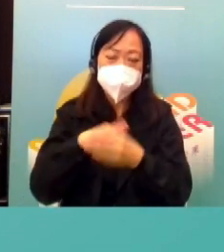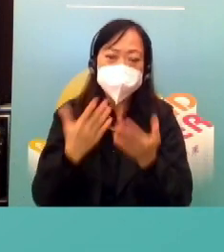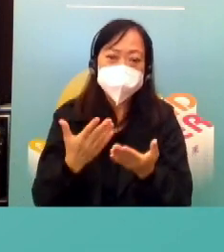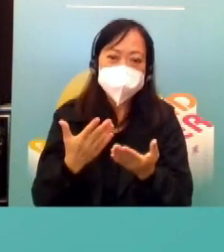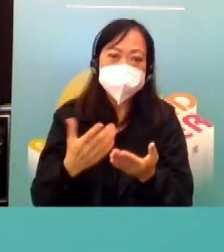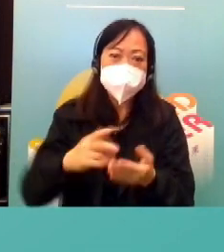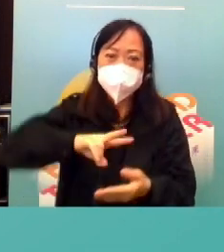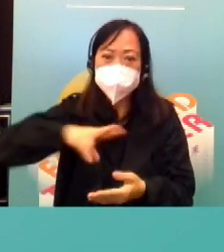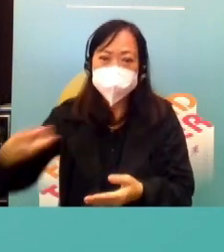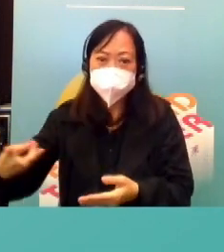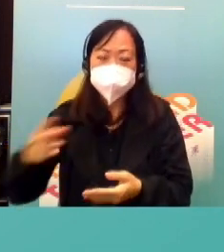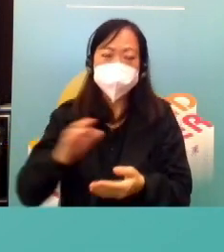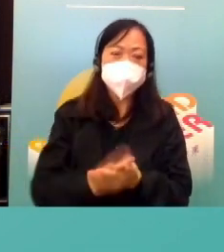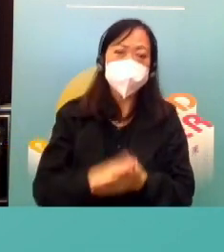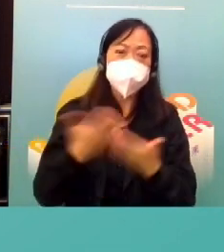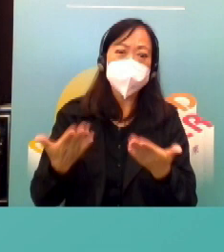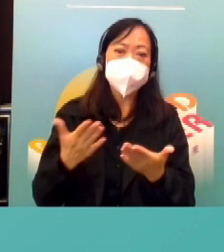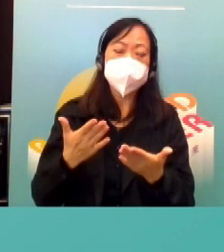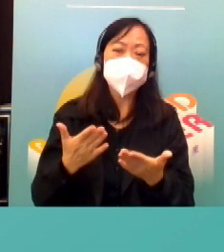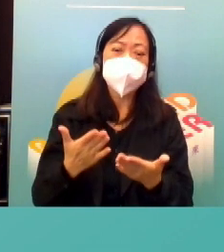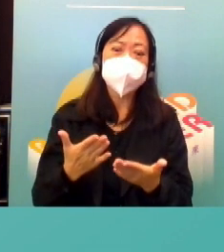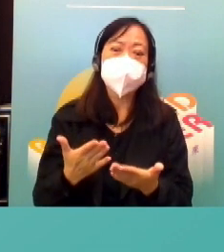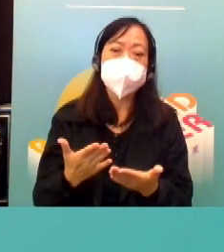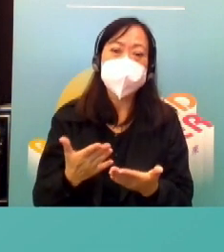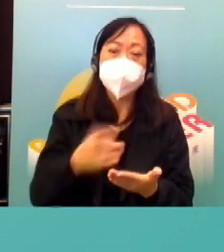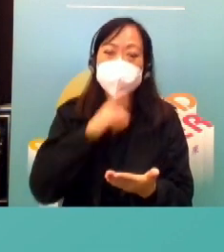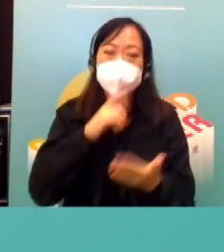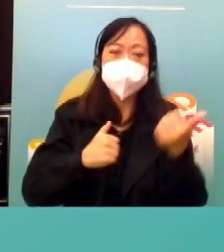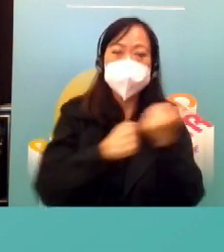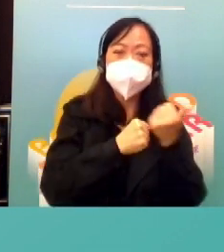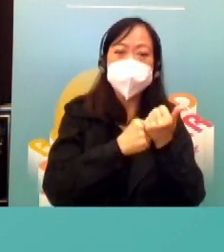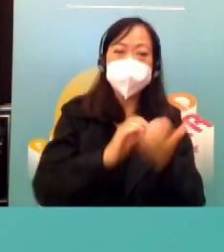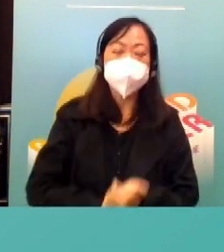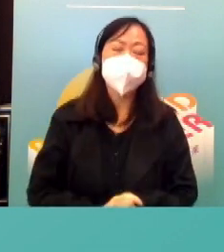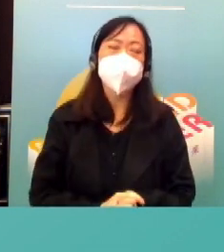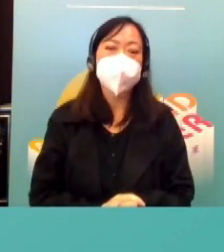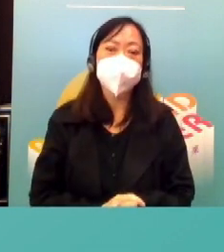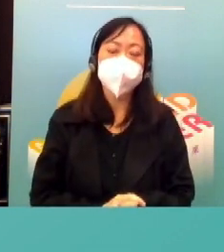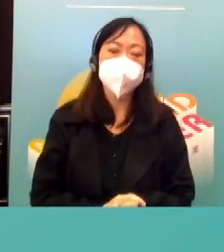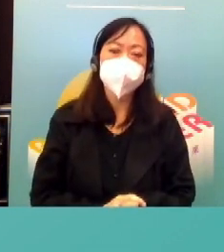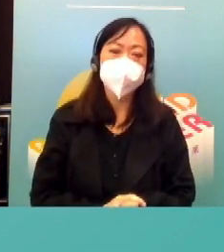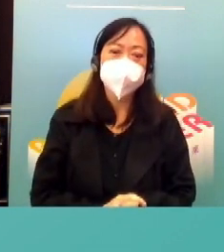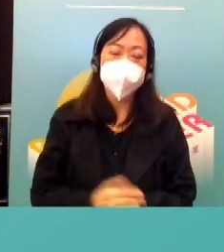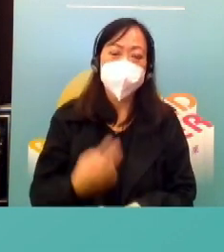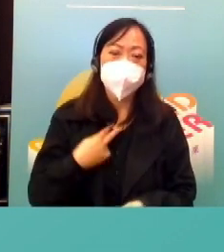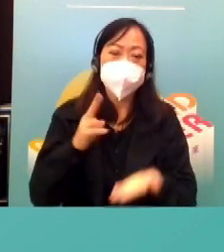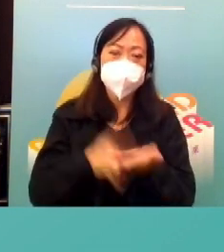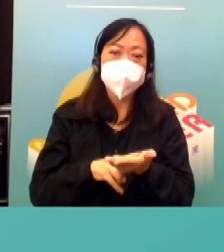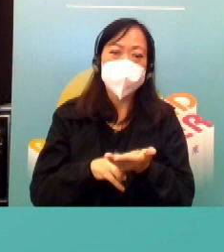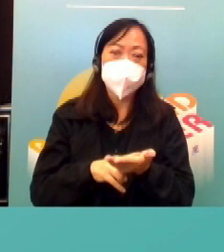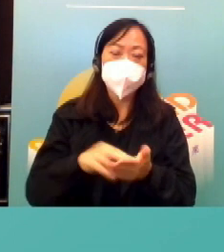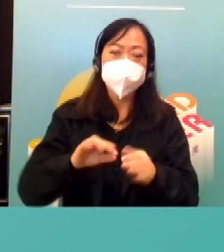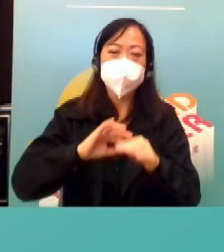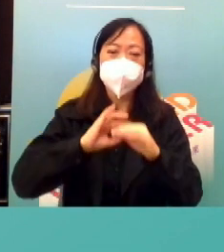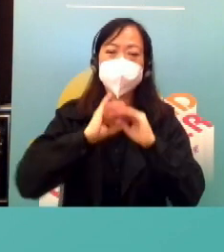renewable energy to generate support. And we believe that the whole community have a lot of